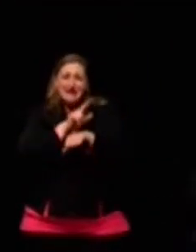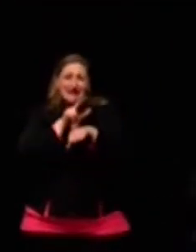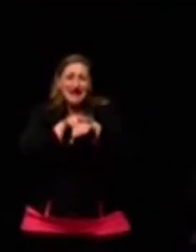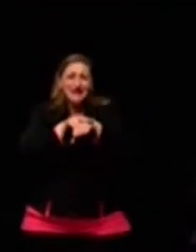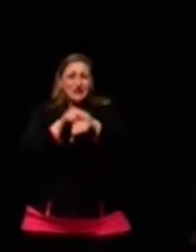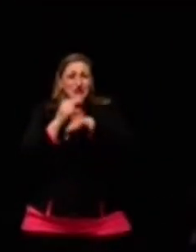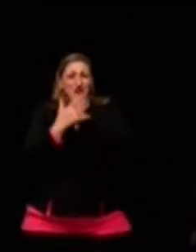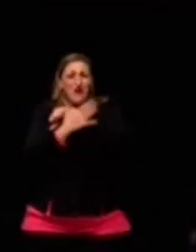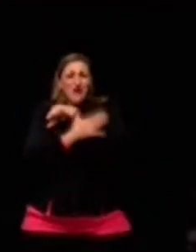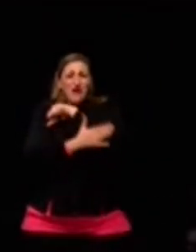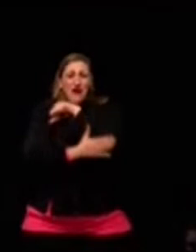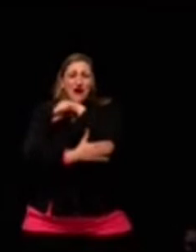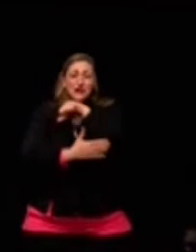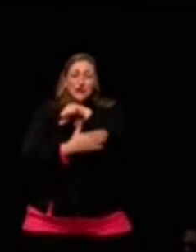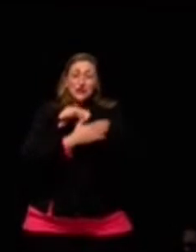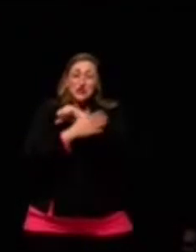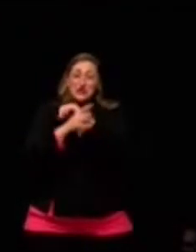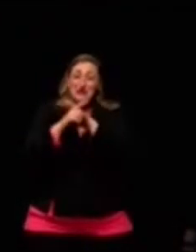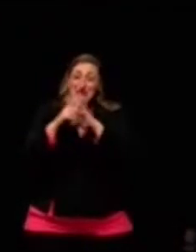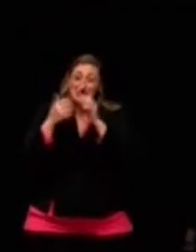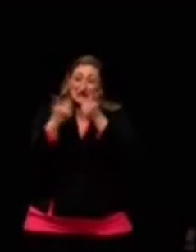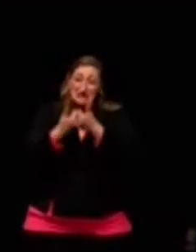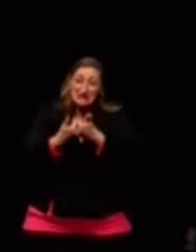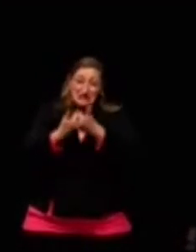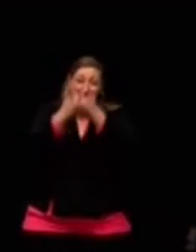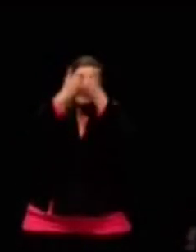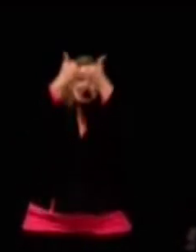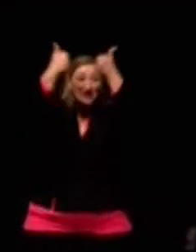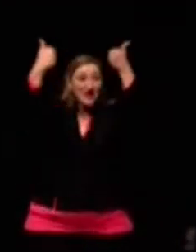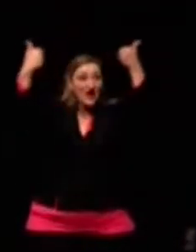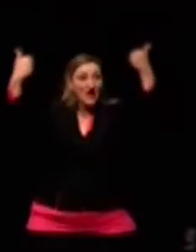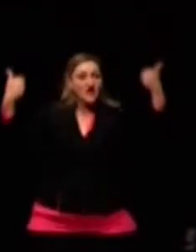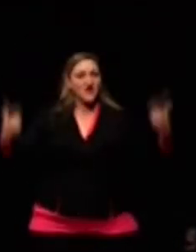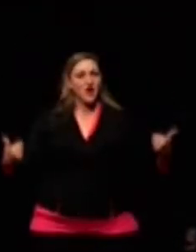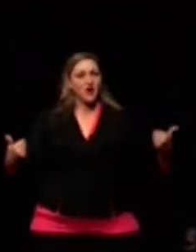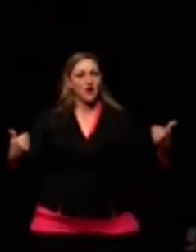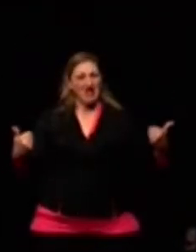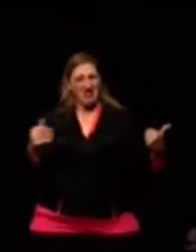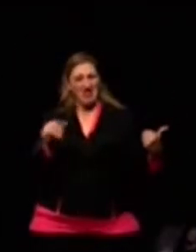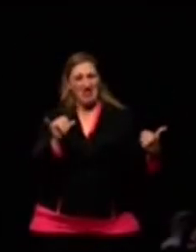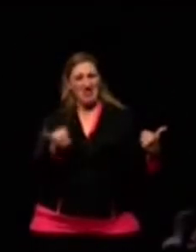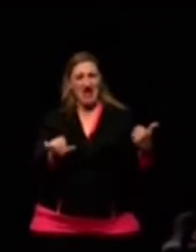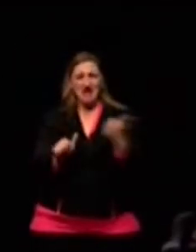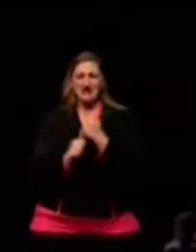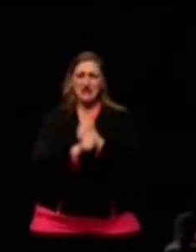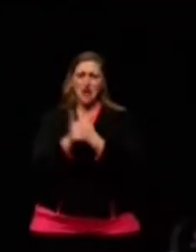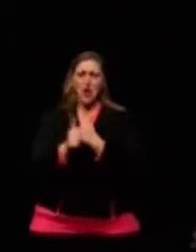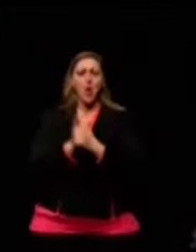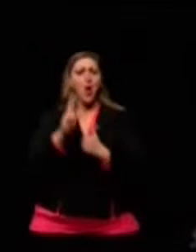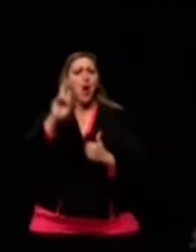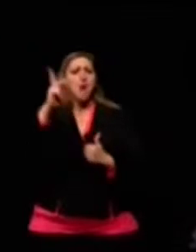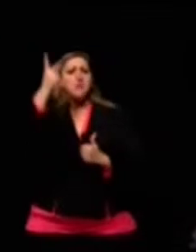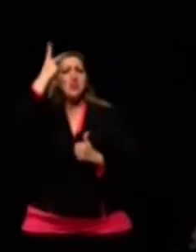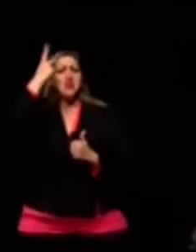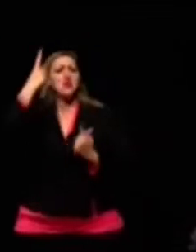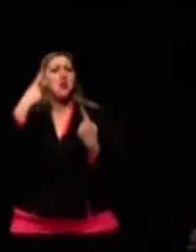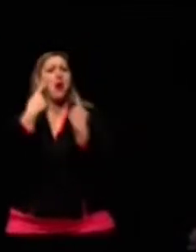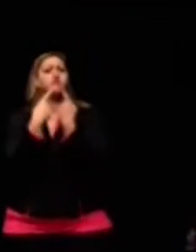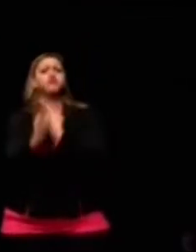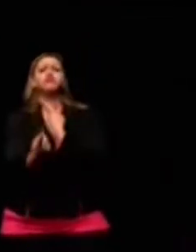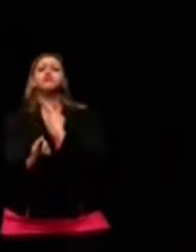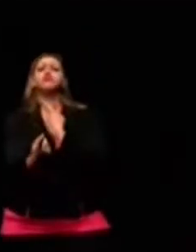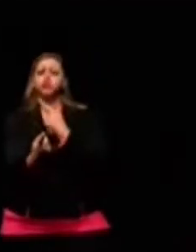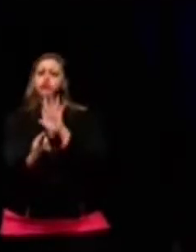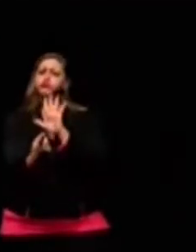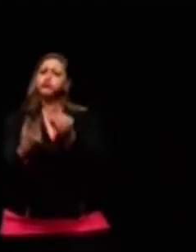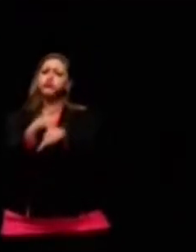and dangerously divided. Now, it is one thing to have political disagreements. Those